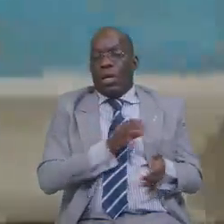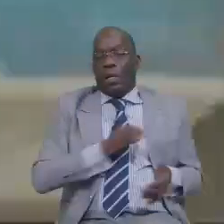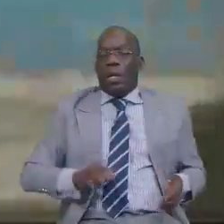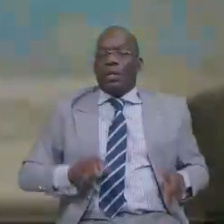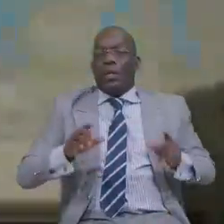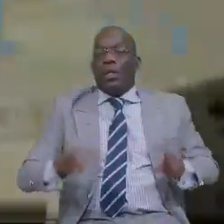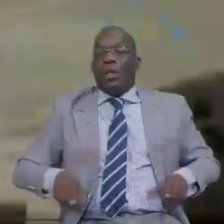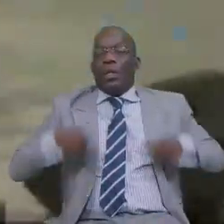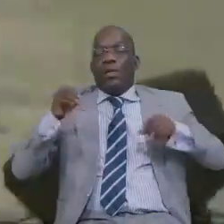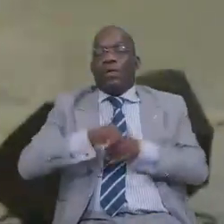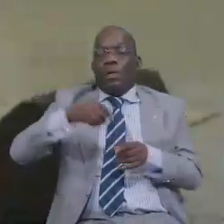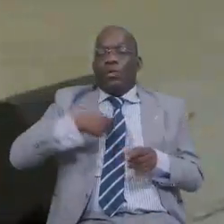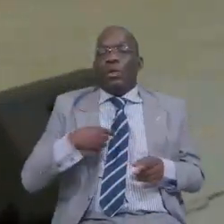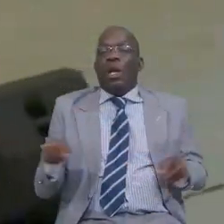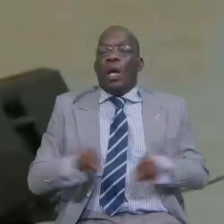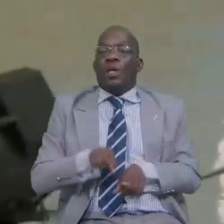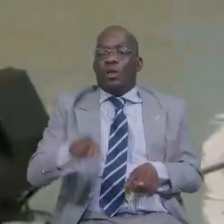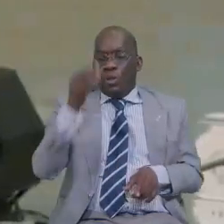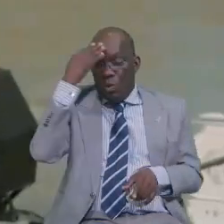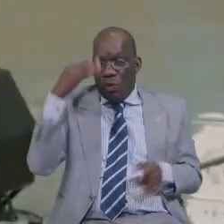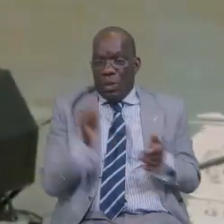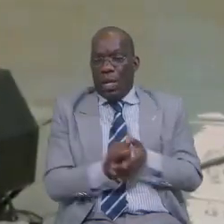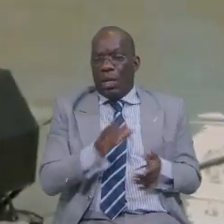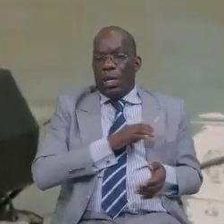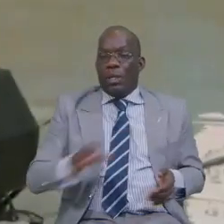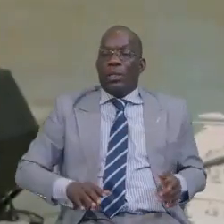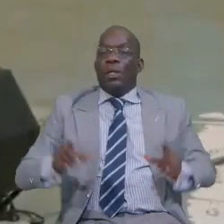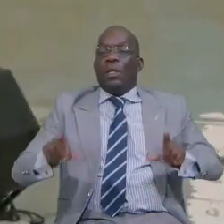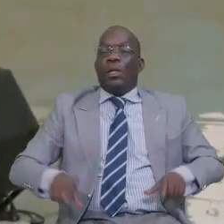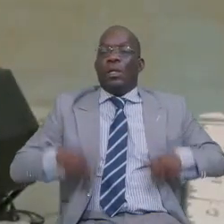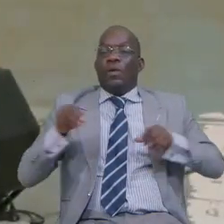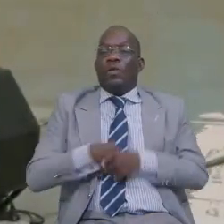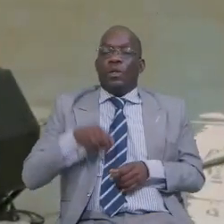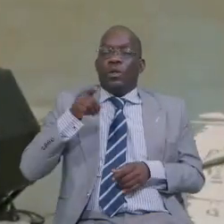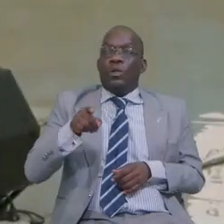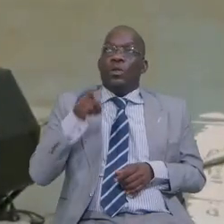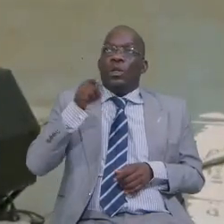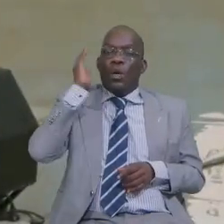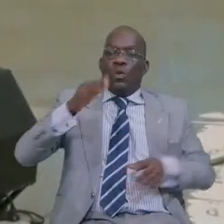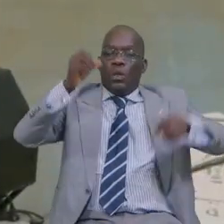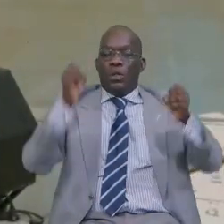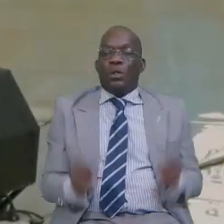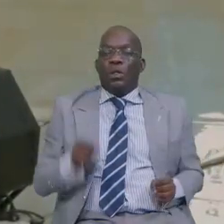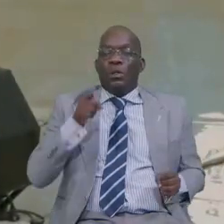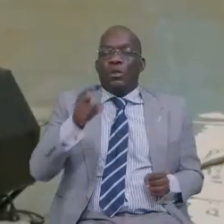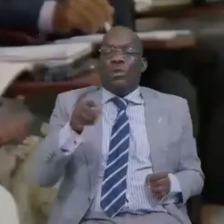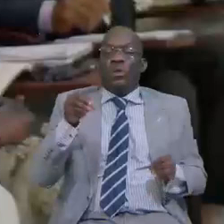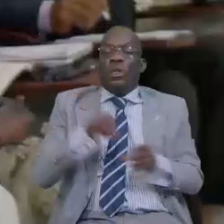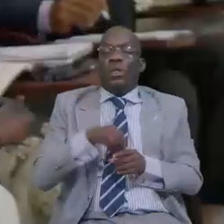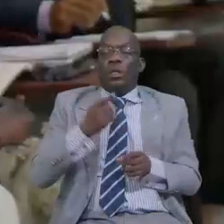that Christ lives on the inside of you, He will energize you in the inner man.